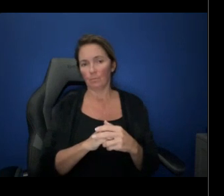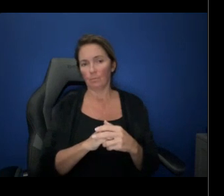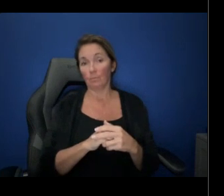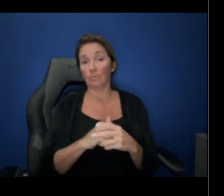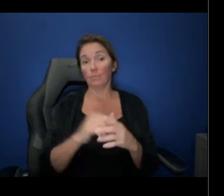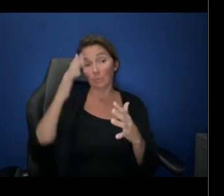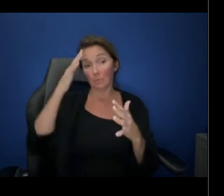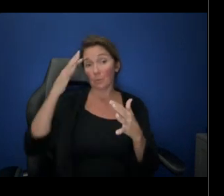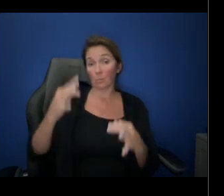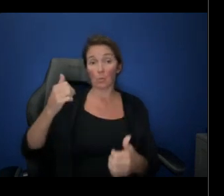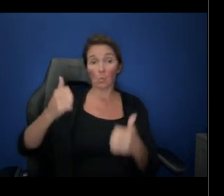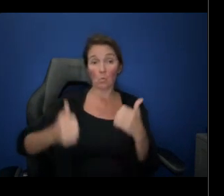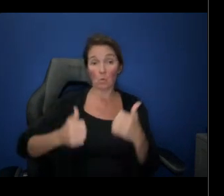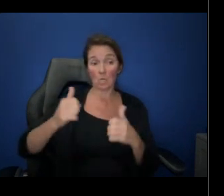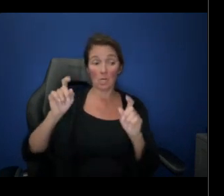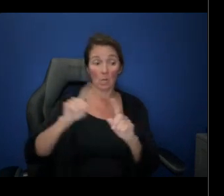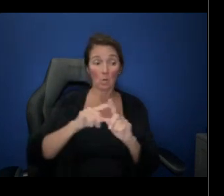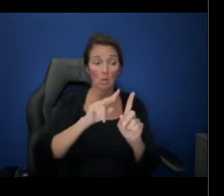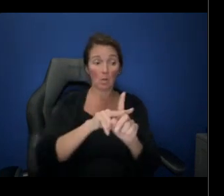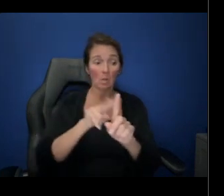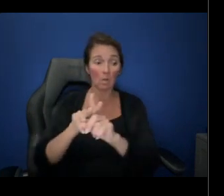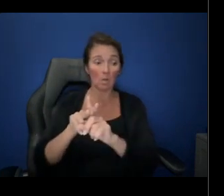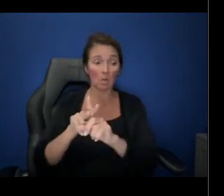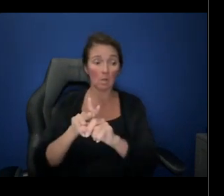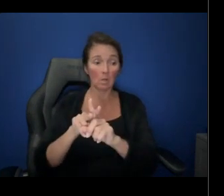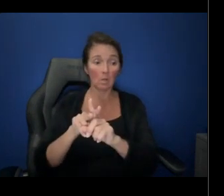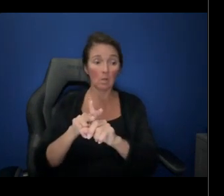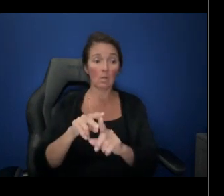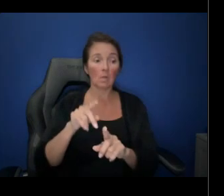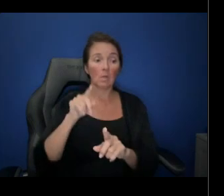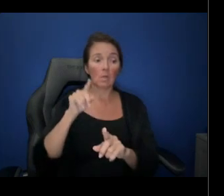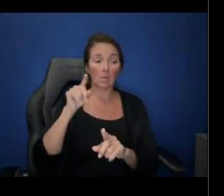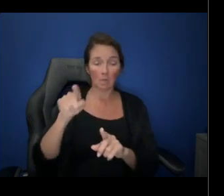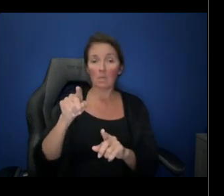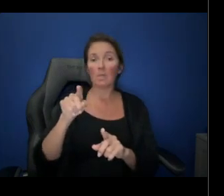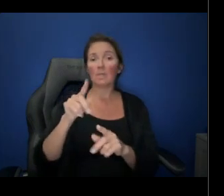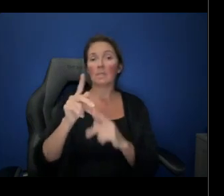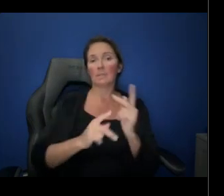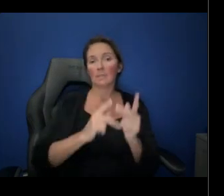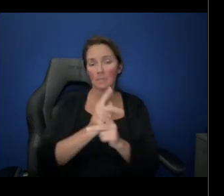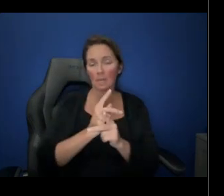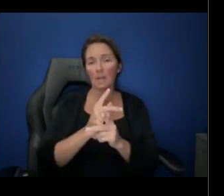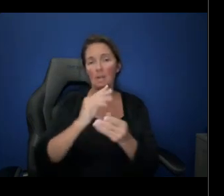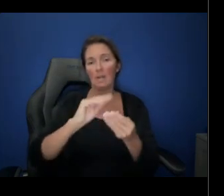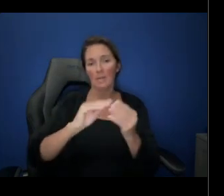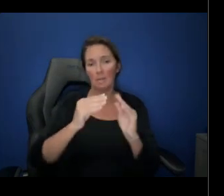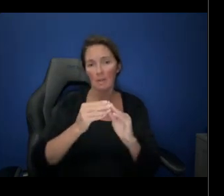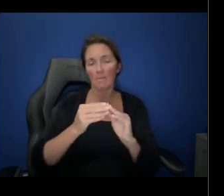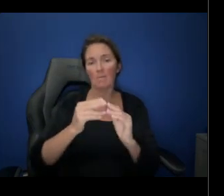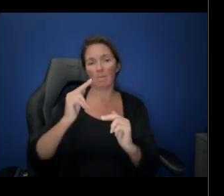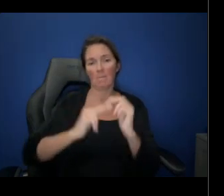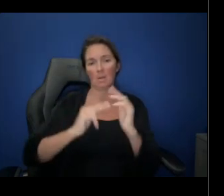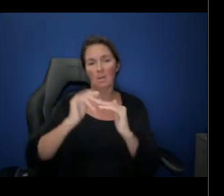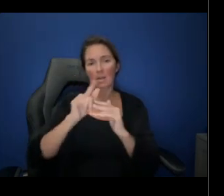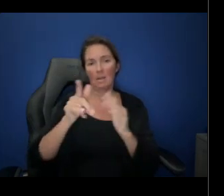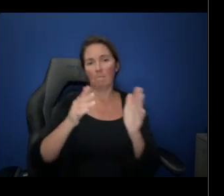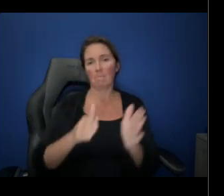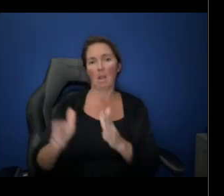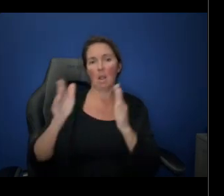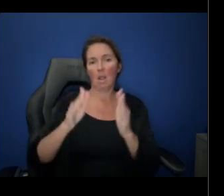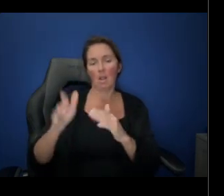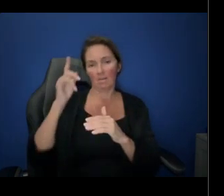Determining which test to apply depends upon the type and the number of buildings that are planned for a